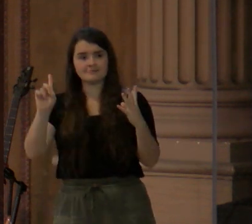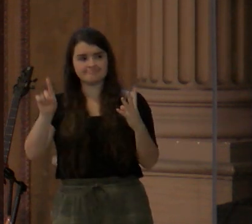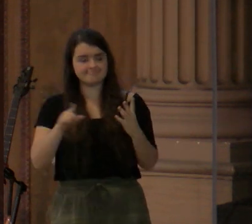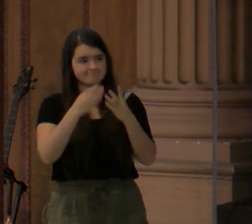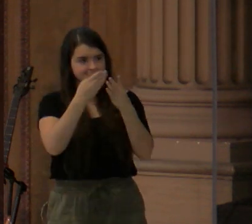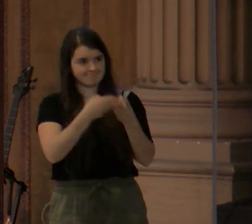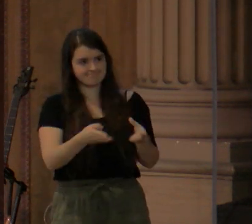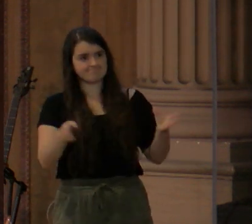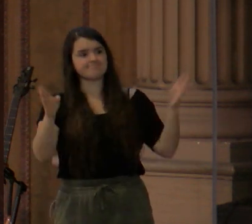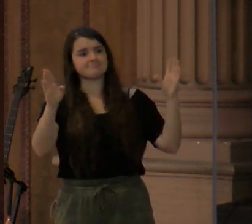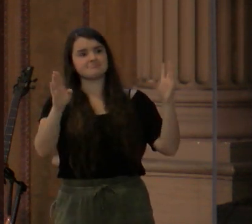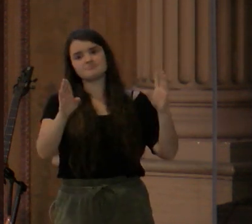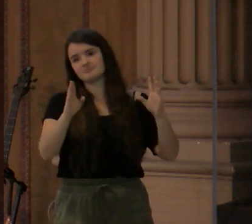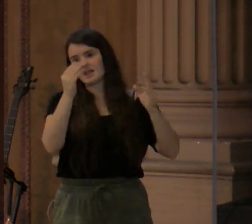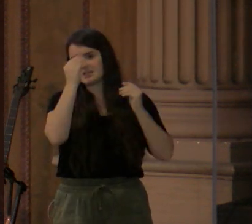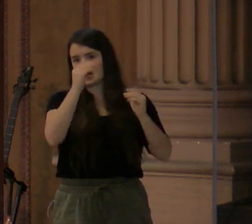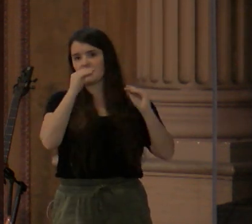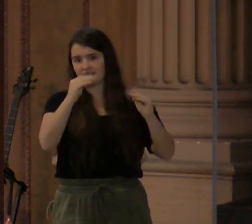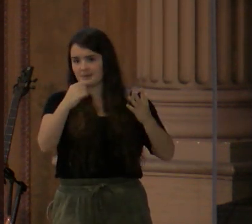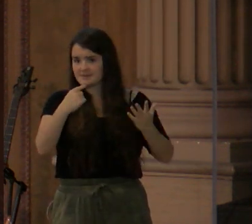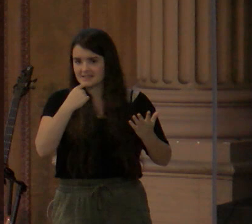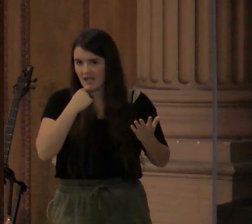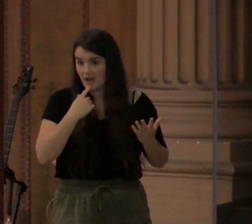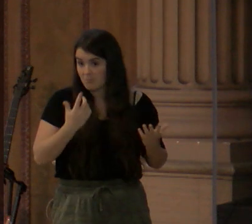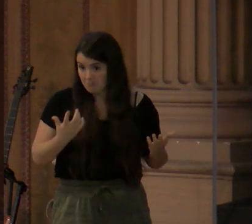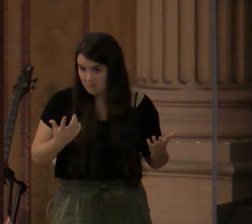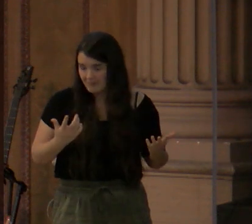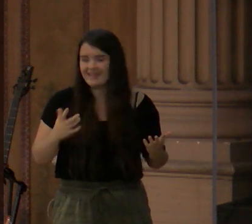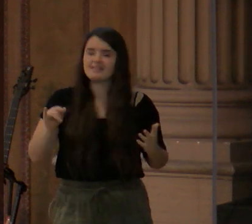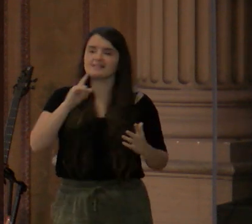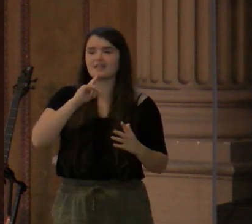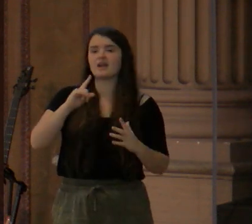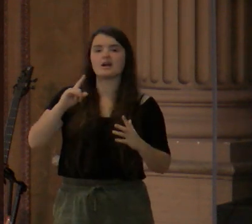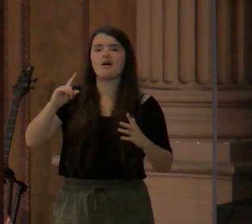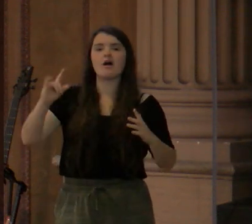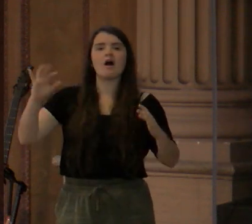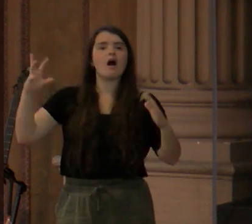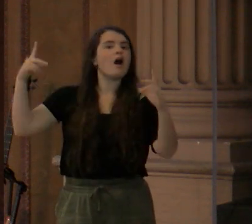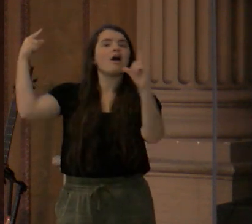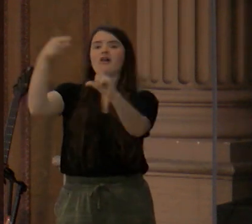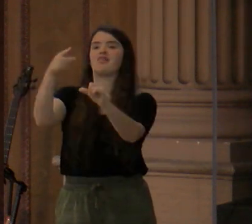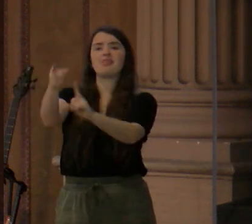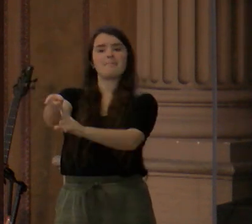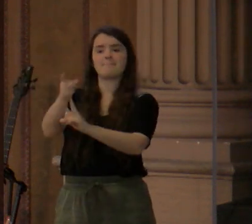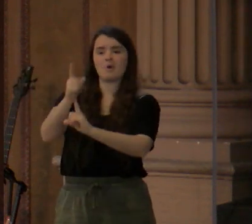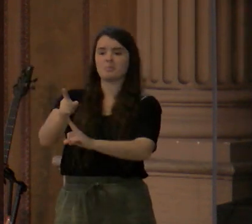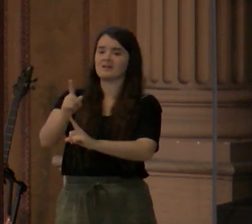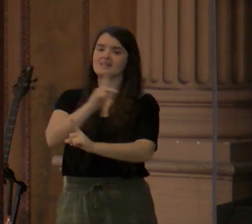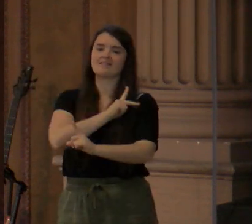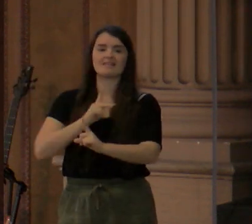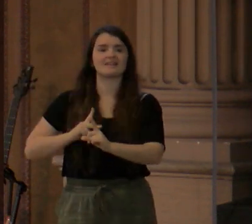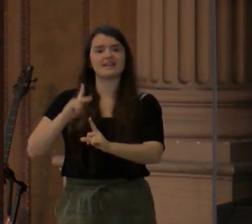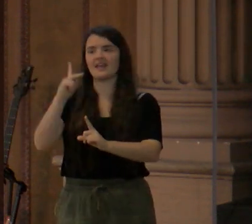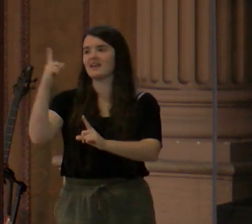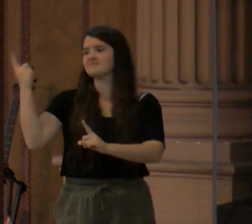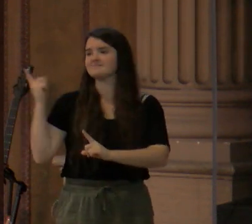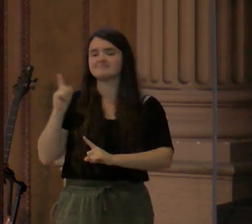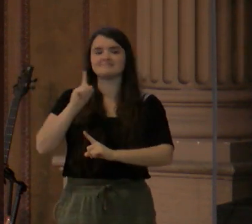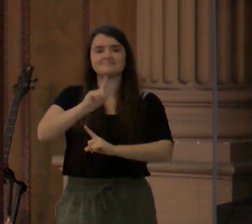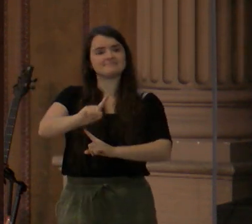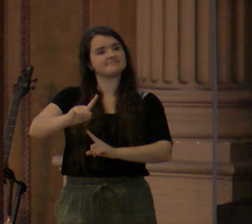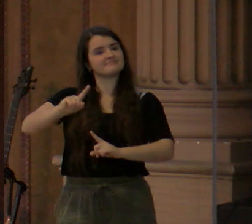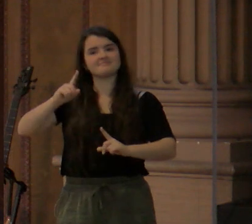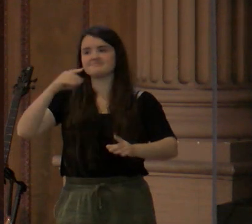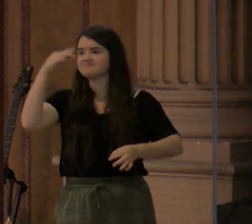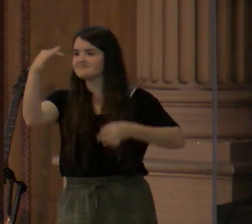So this is kind of the moment, the moment where the king is going to make his inaugural address, he's going to tell them what life will be like in his kingdom,